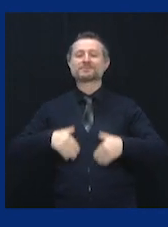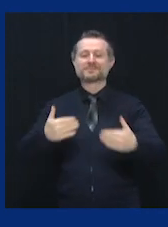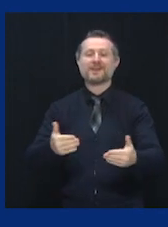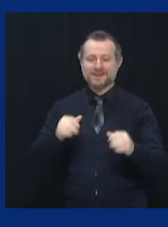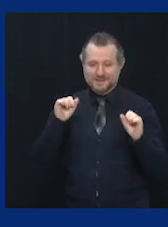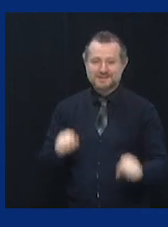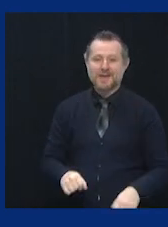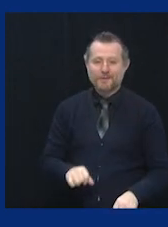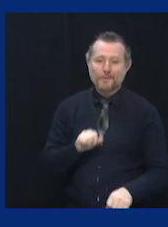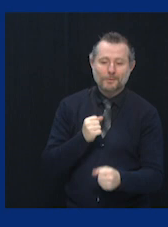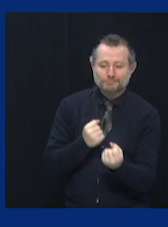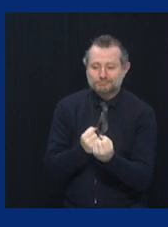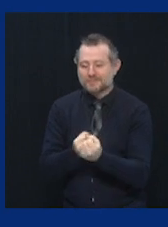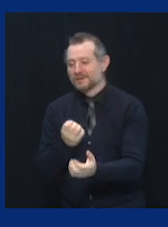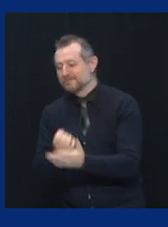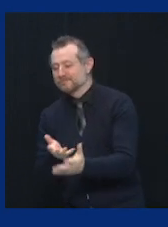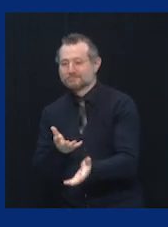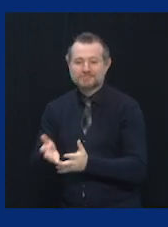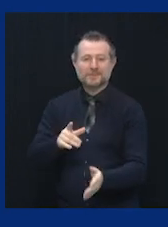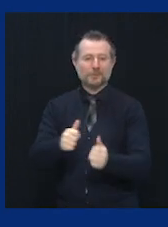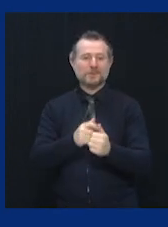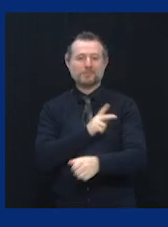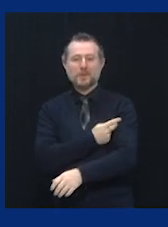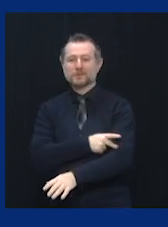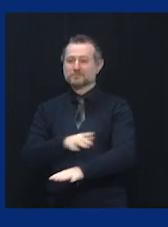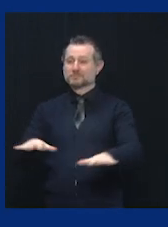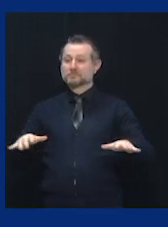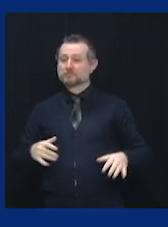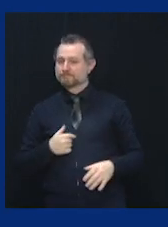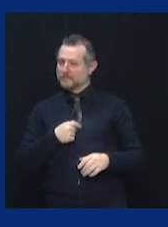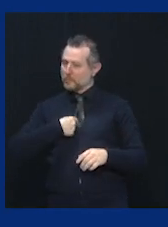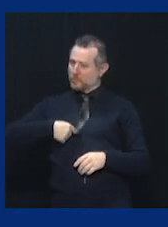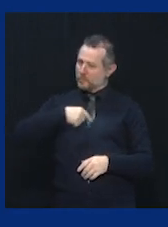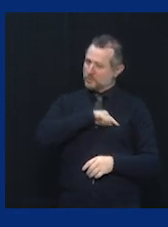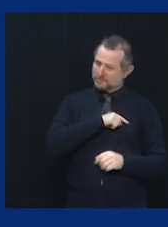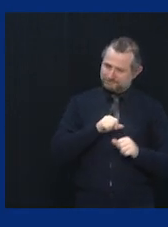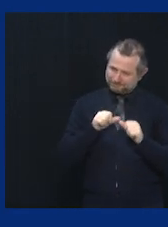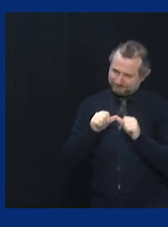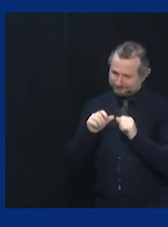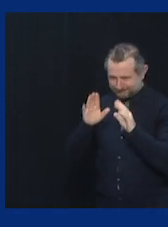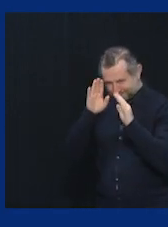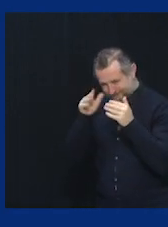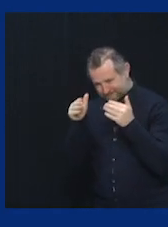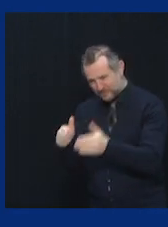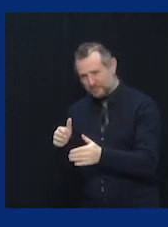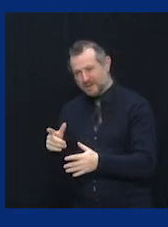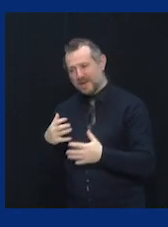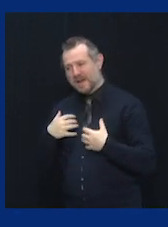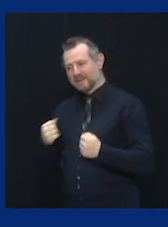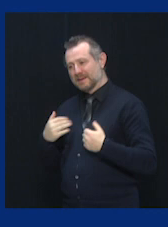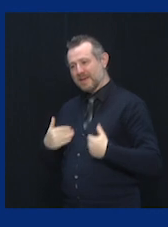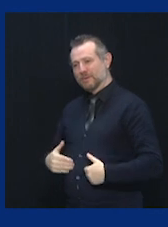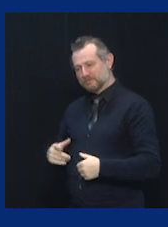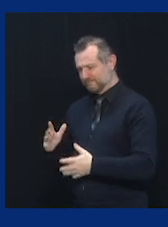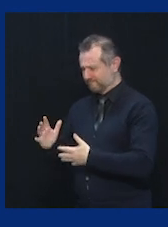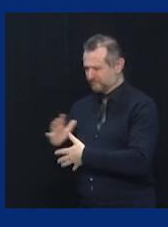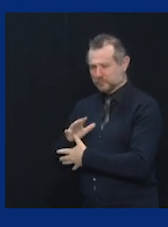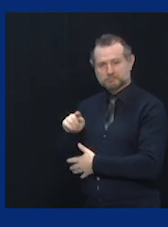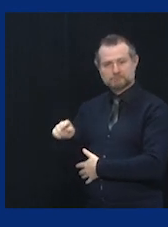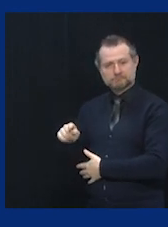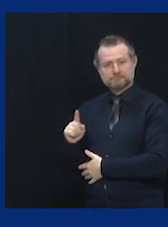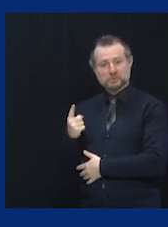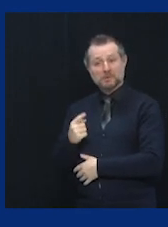treatment. We've remained focused on that priority. That was the top priority for the vaccine. That was what they called